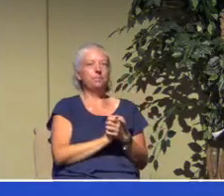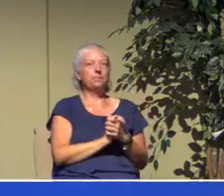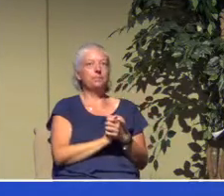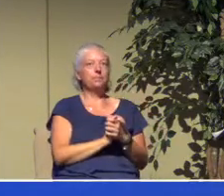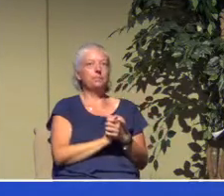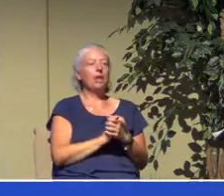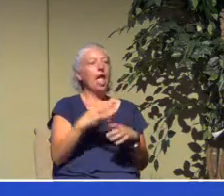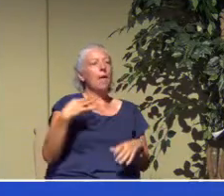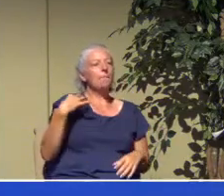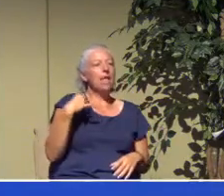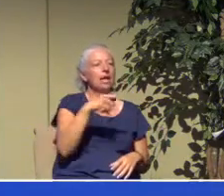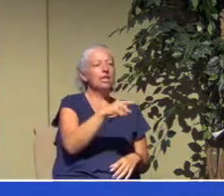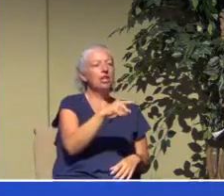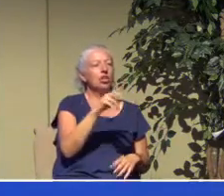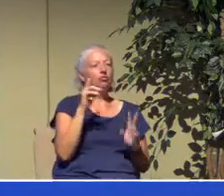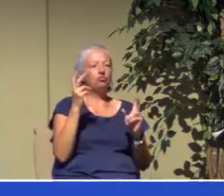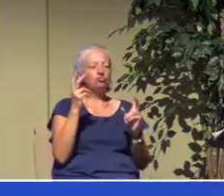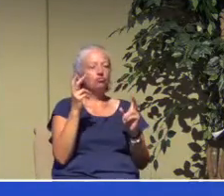applied to, they call them